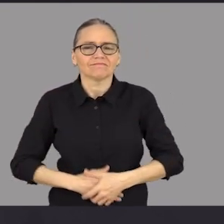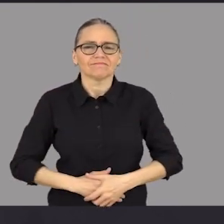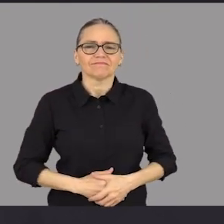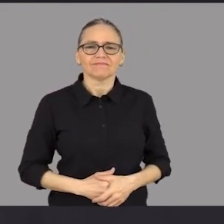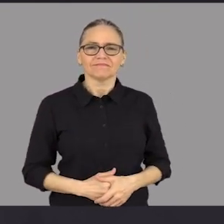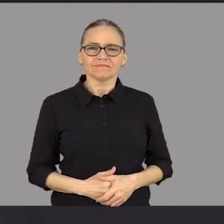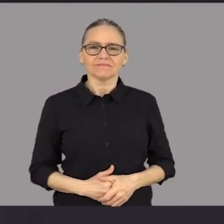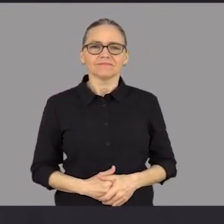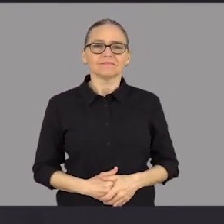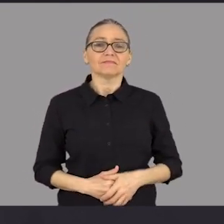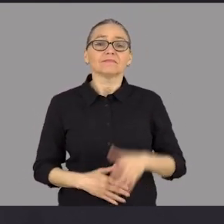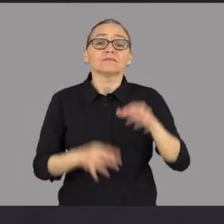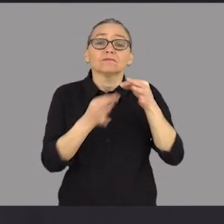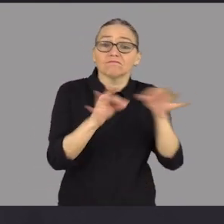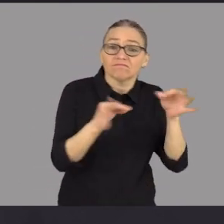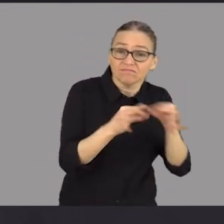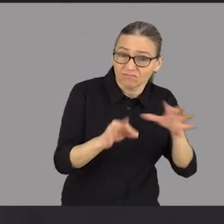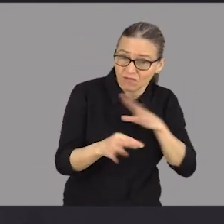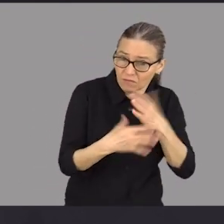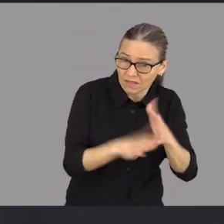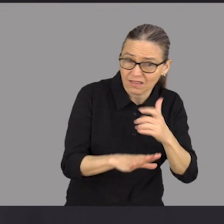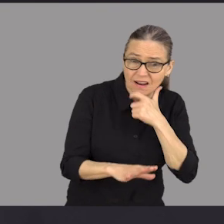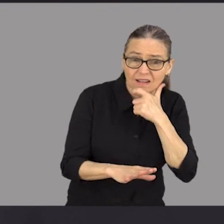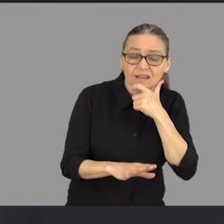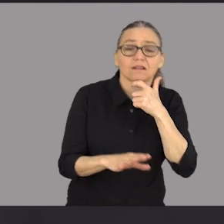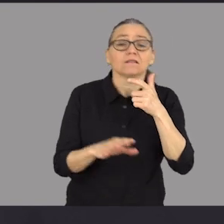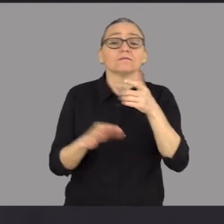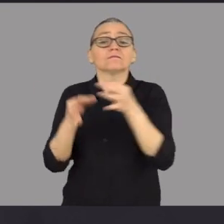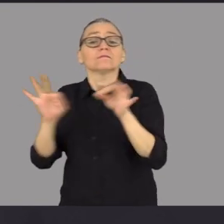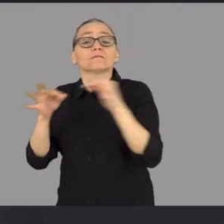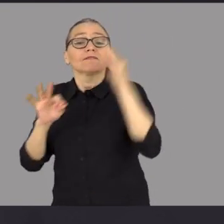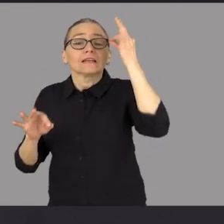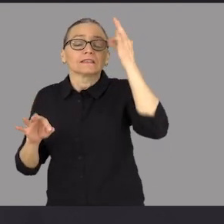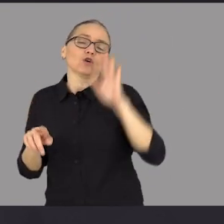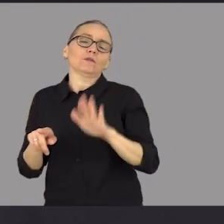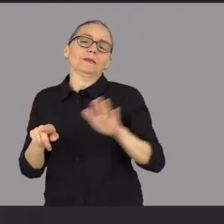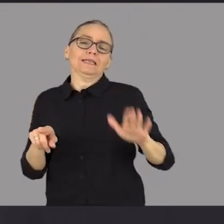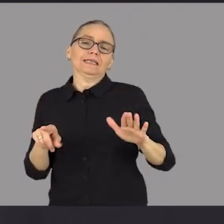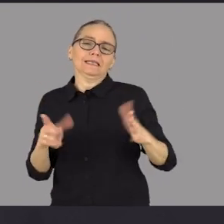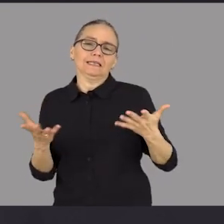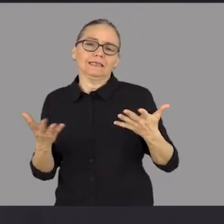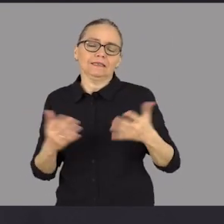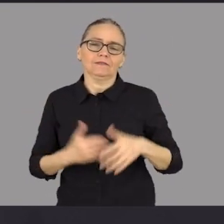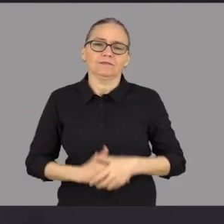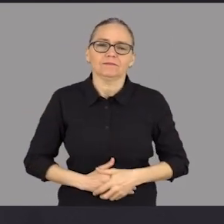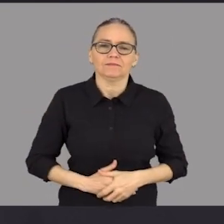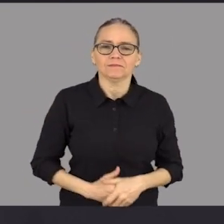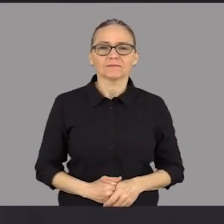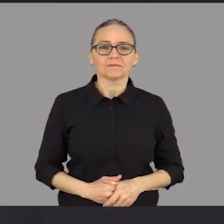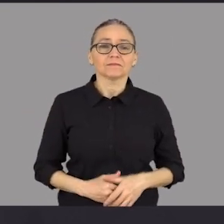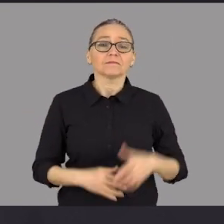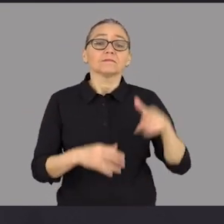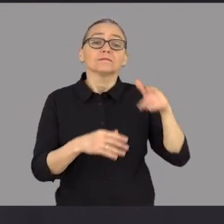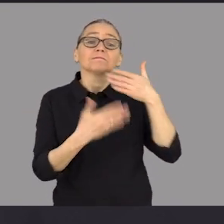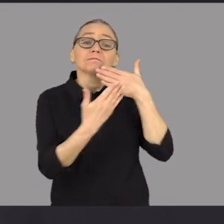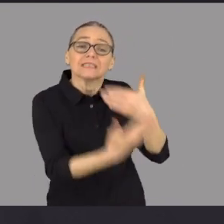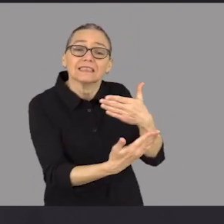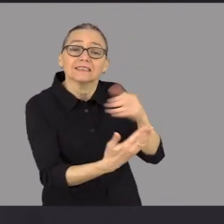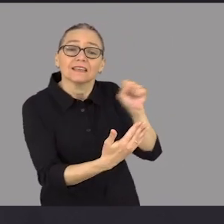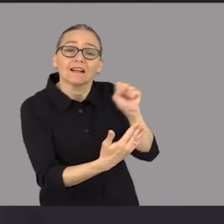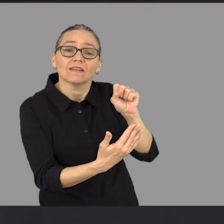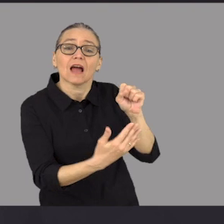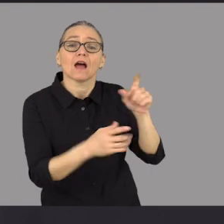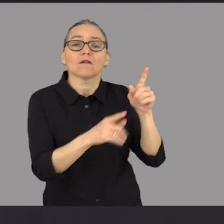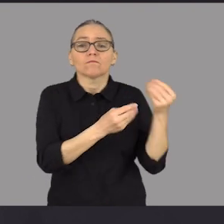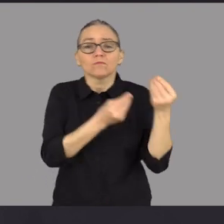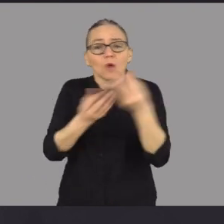English and automated French. I thank you to Sylvia, who will be providing closed captioning in English. To